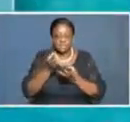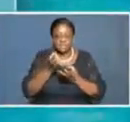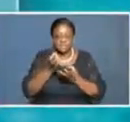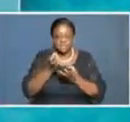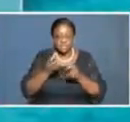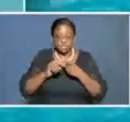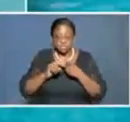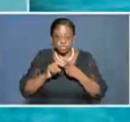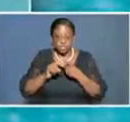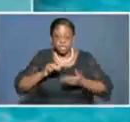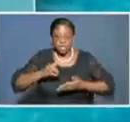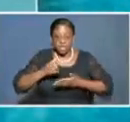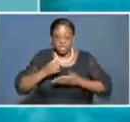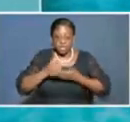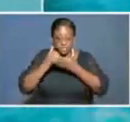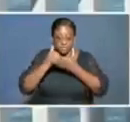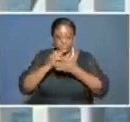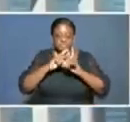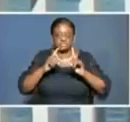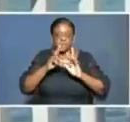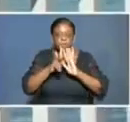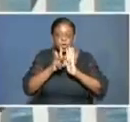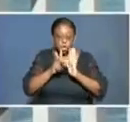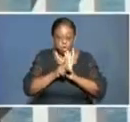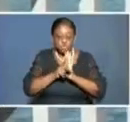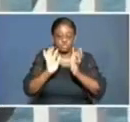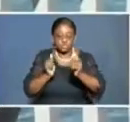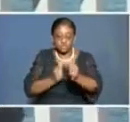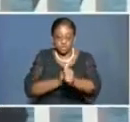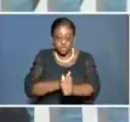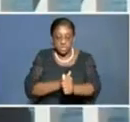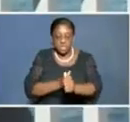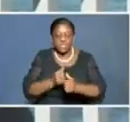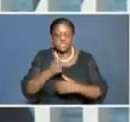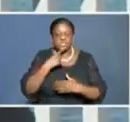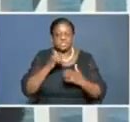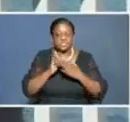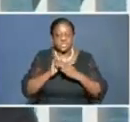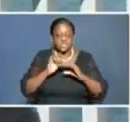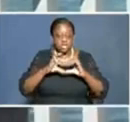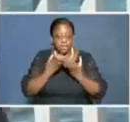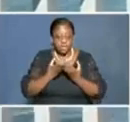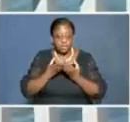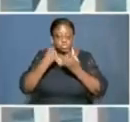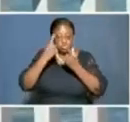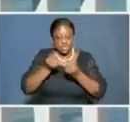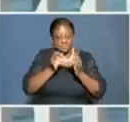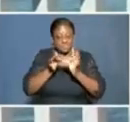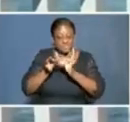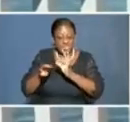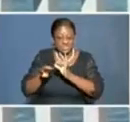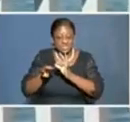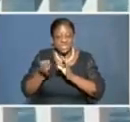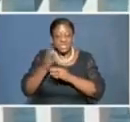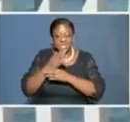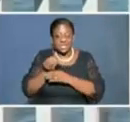out more stringent boating protocols. For now, the company is trying to put the pieces together of a tragedy that has left a family in